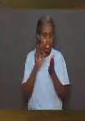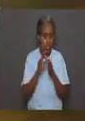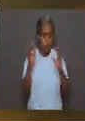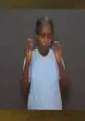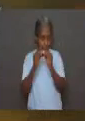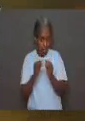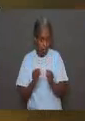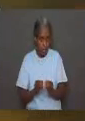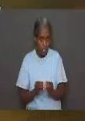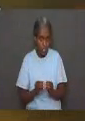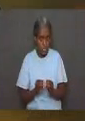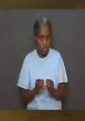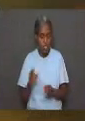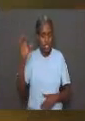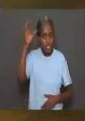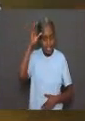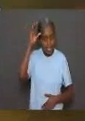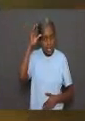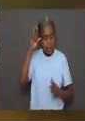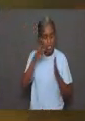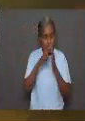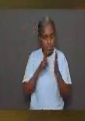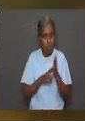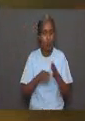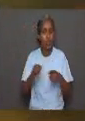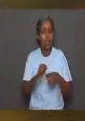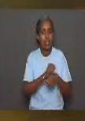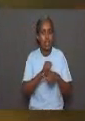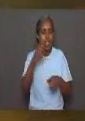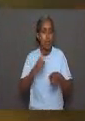calculations makes Kramer's rule impractical.